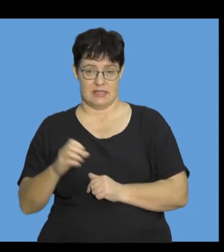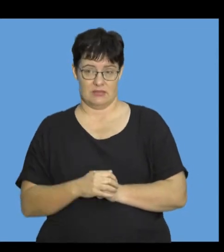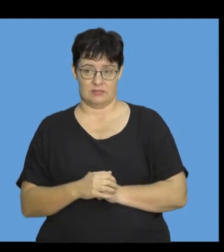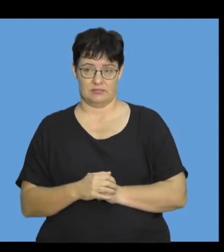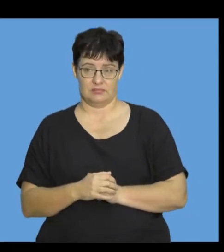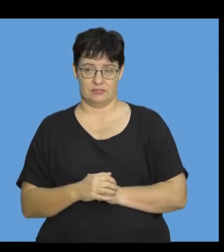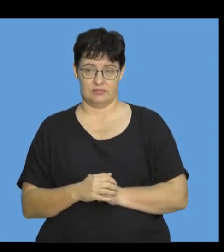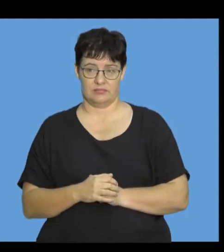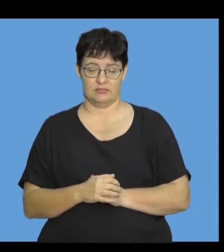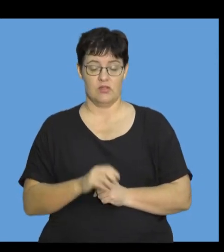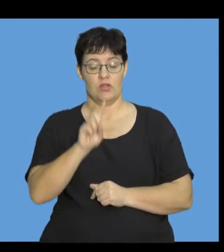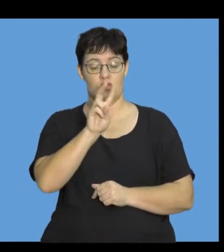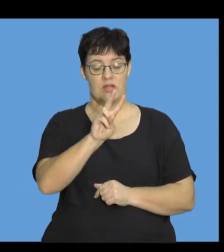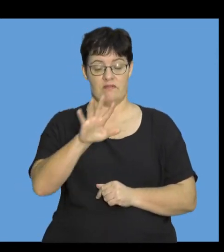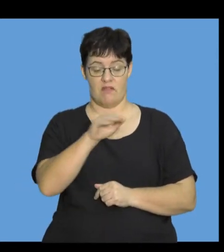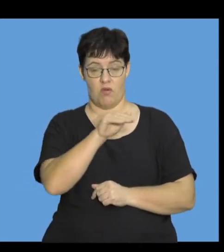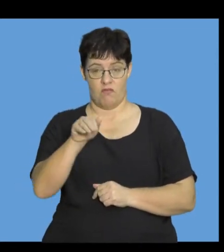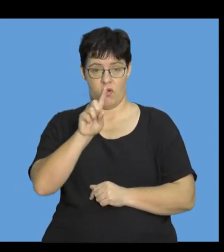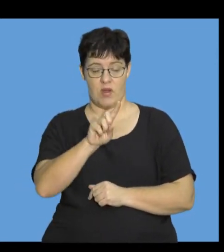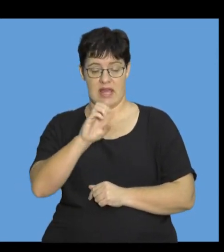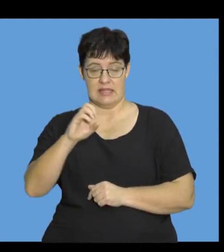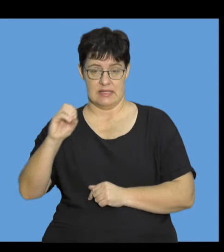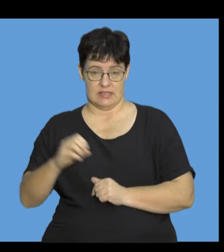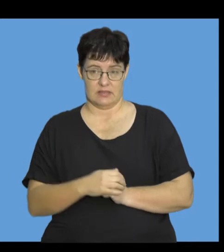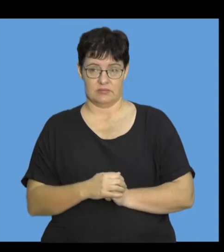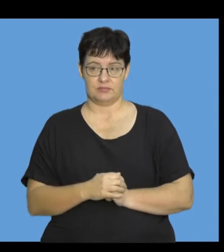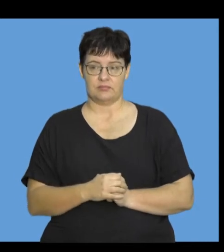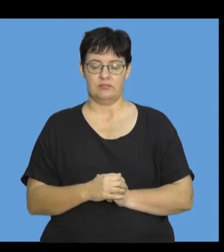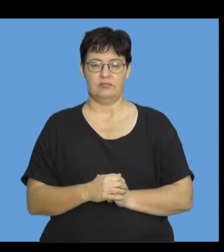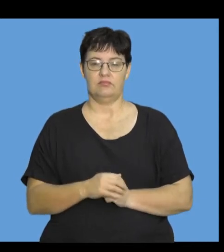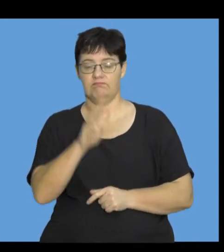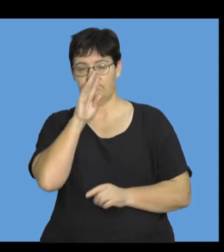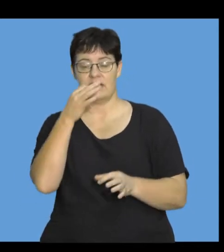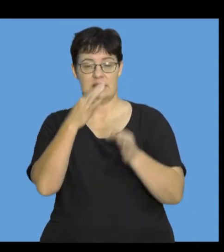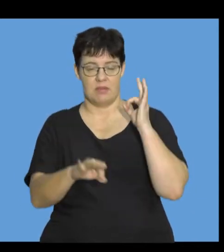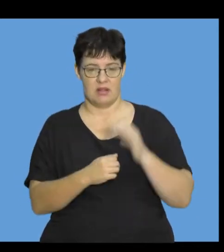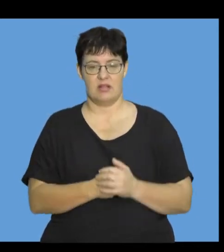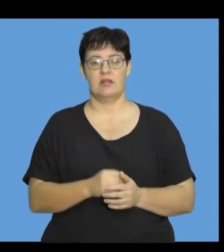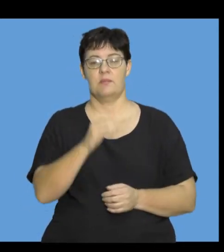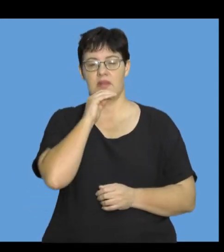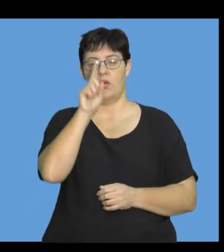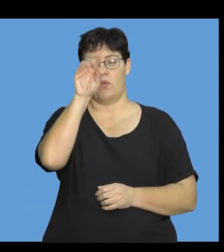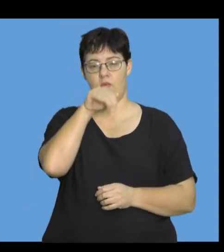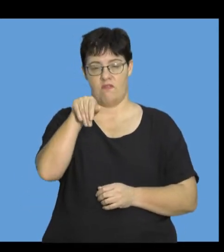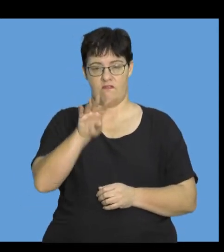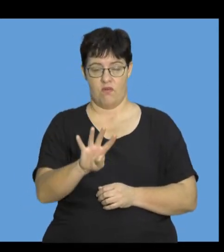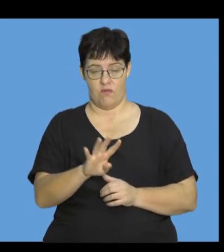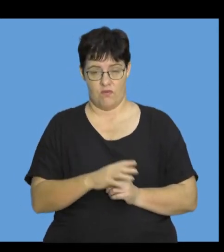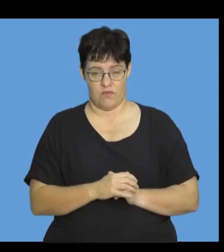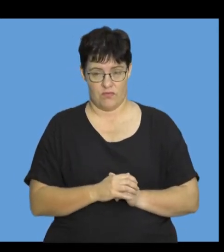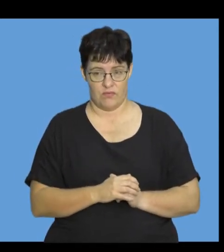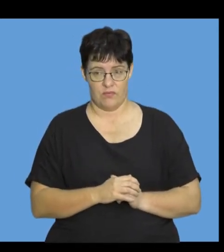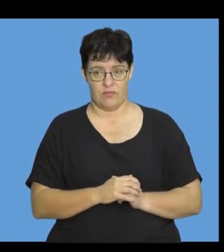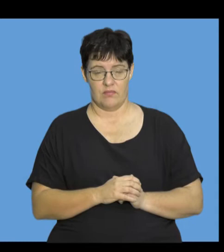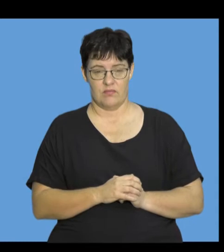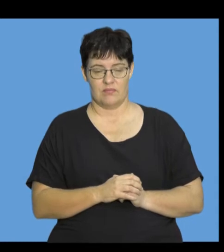100, right? So this will be the same as 25 over 100. if you simplify this, it will be 1